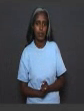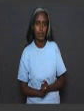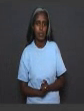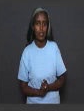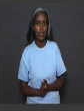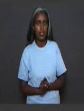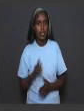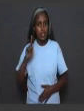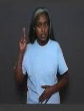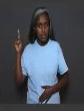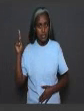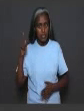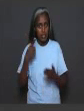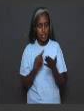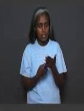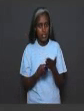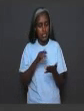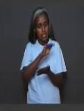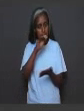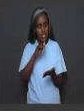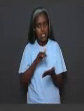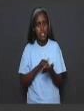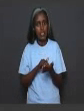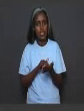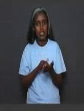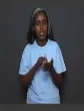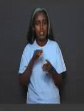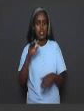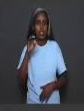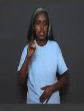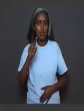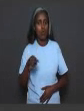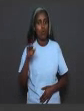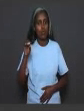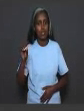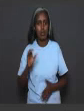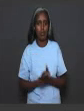This tells us that the center is at 0, 0.